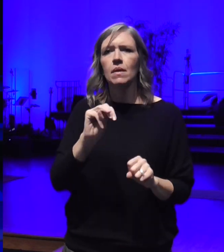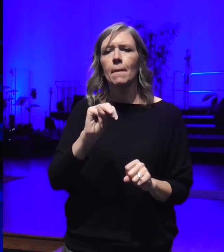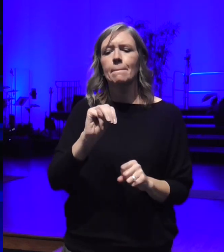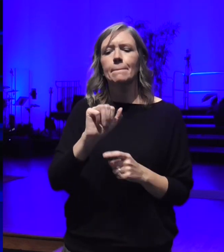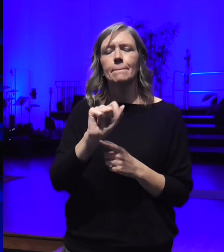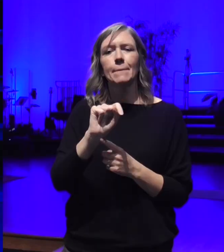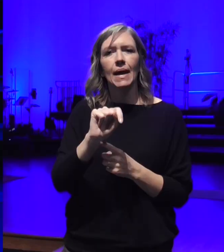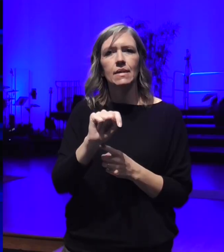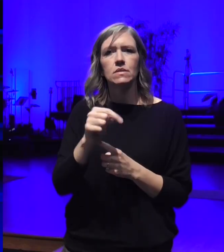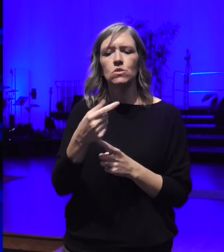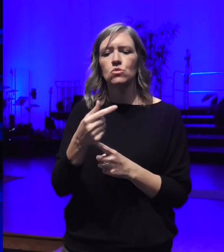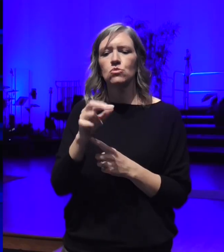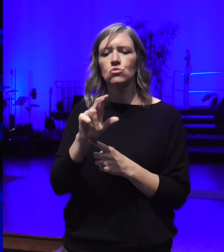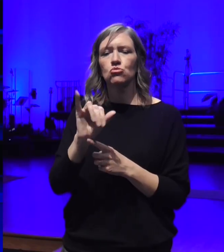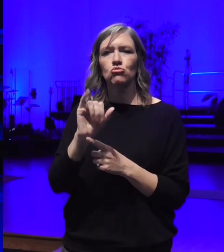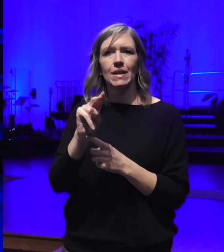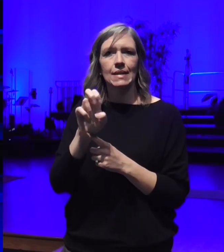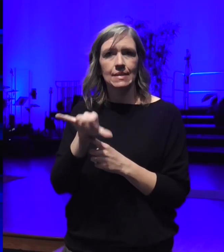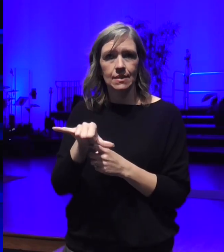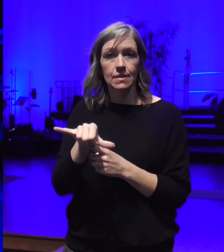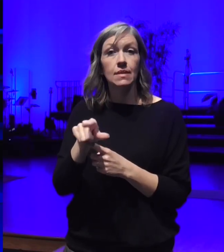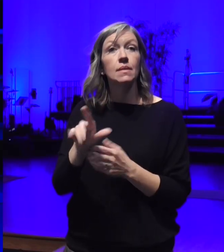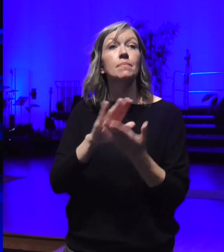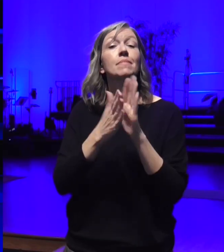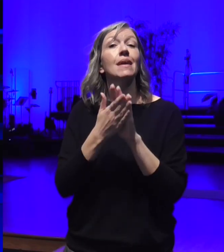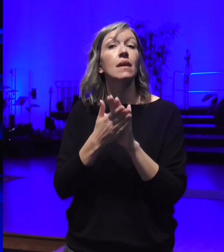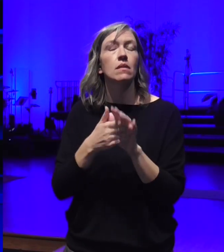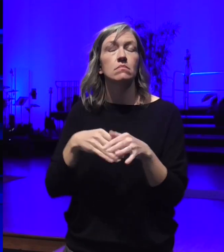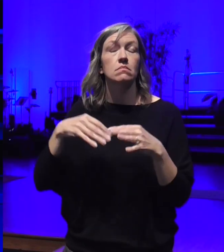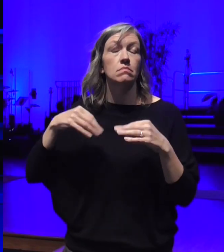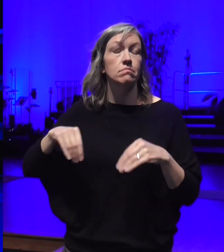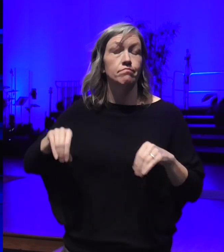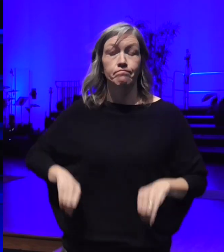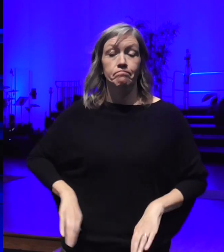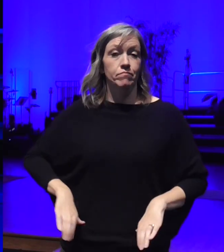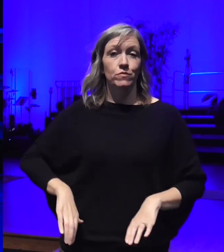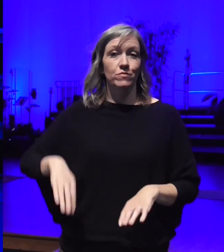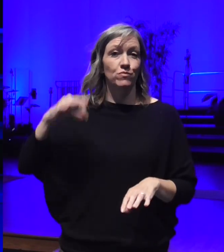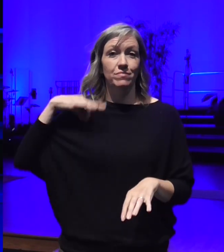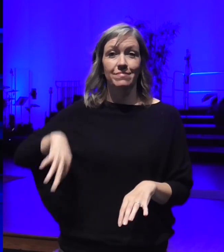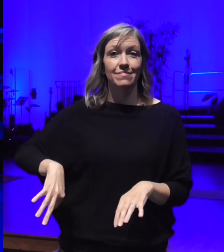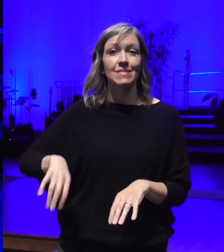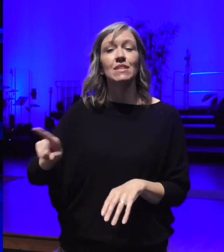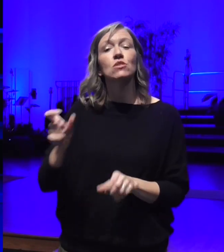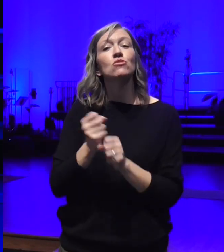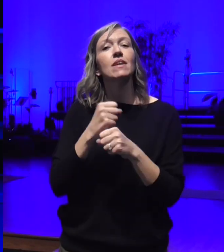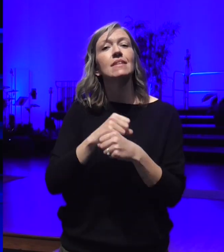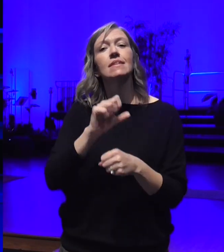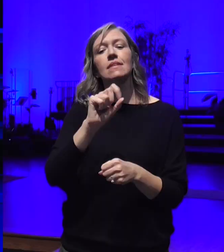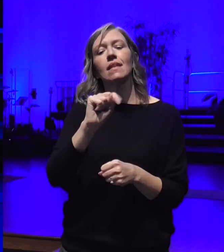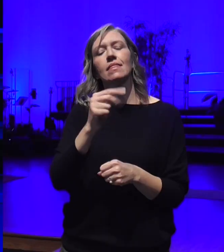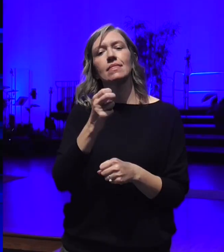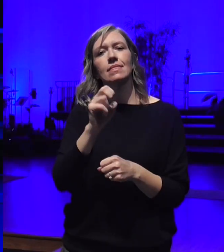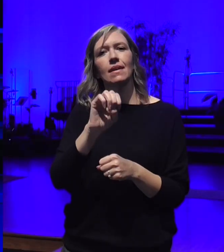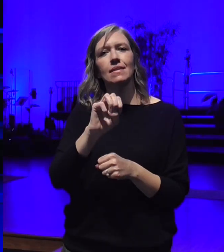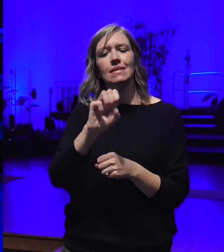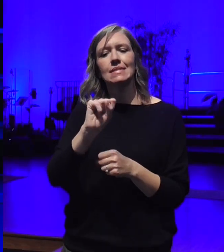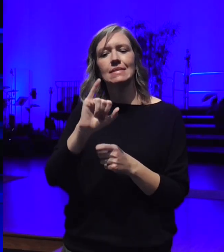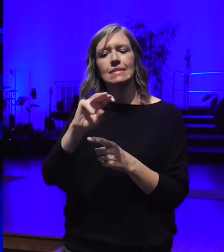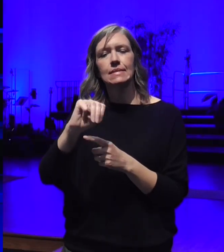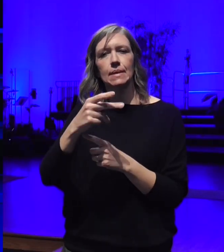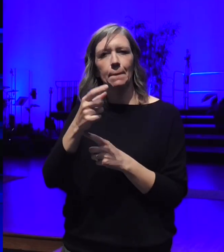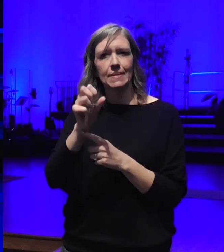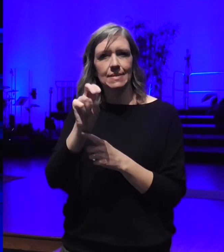on to become a millionaire because he created The Simpsons. But he was the artist and author of my favorite comic